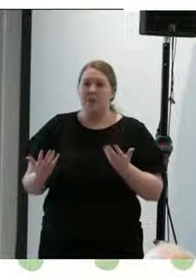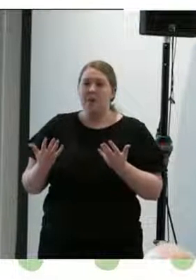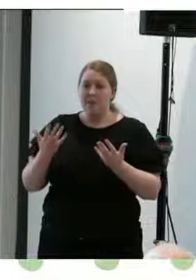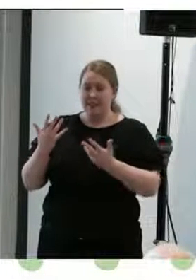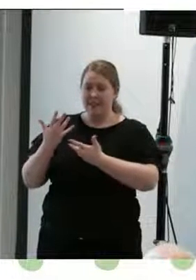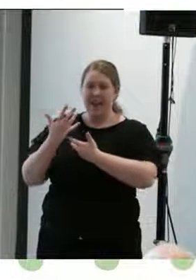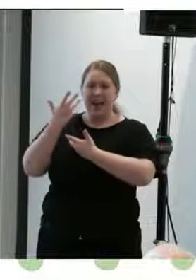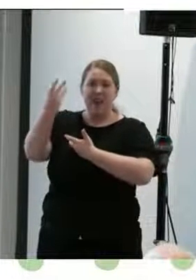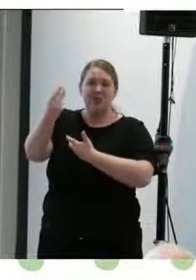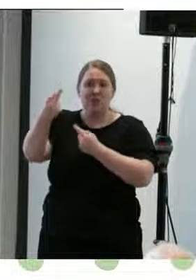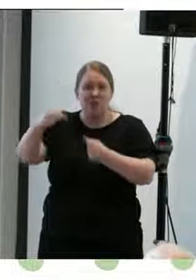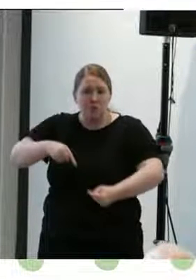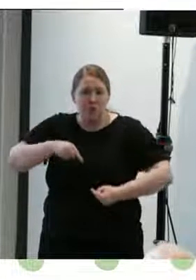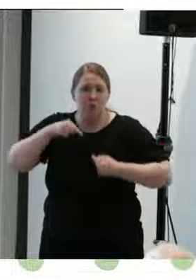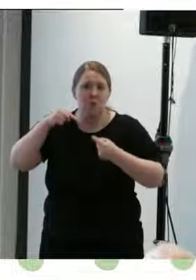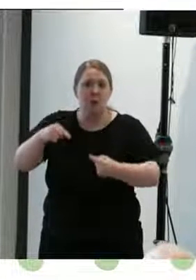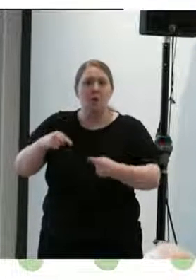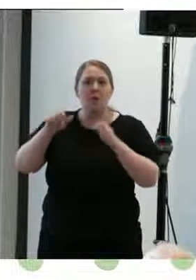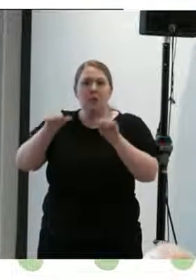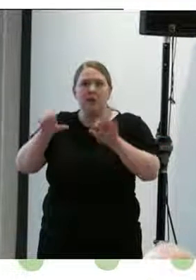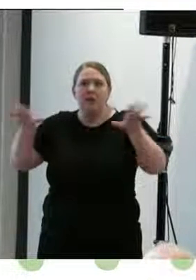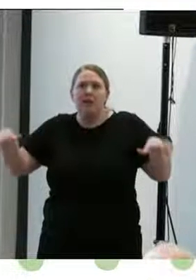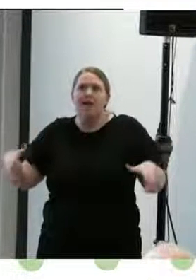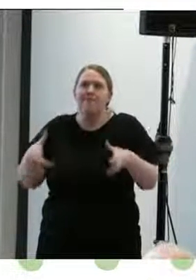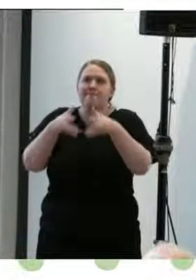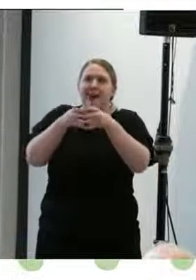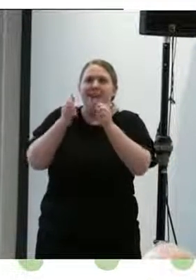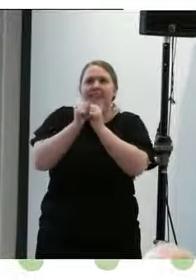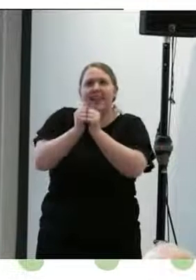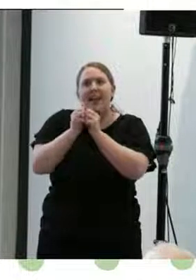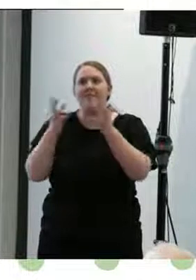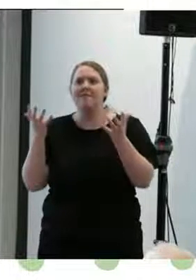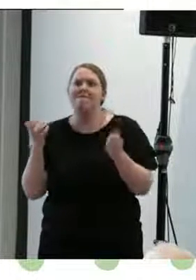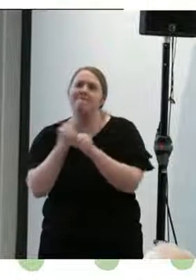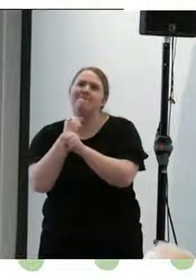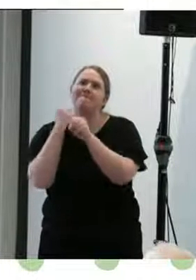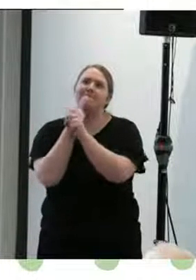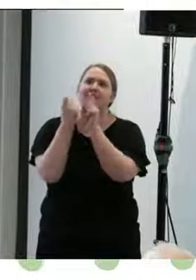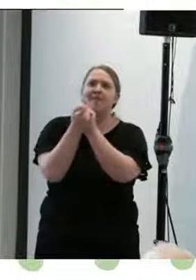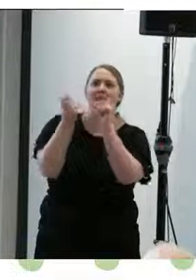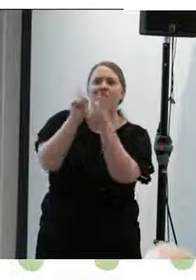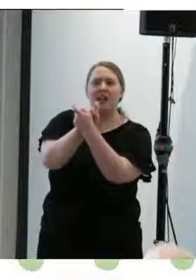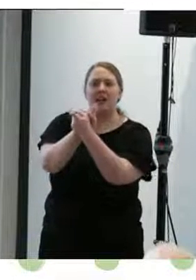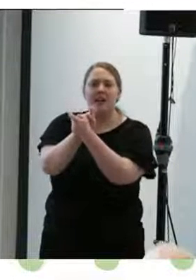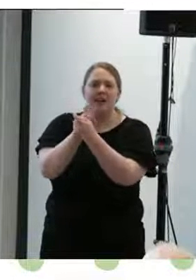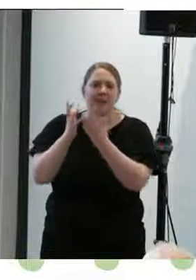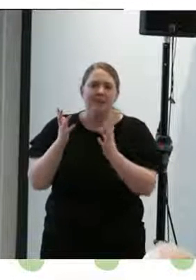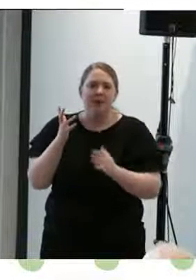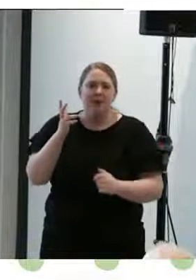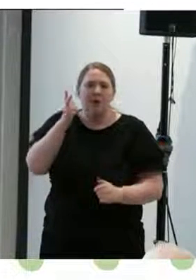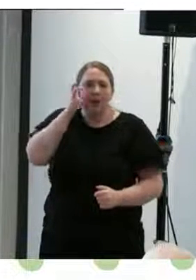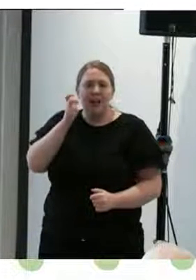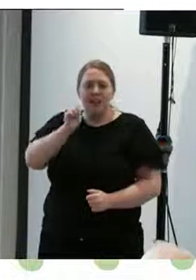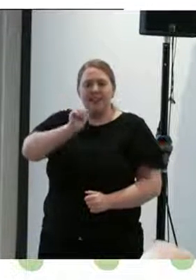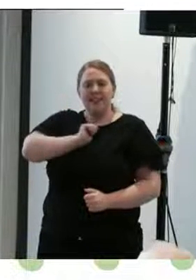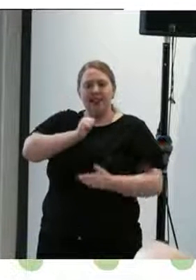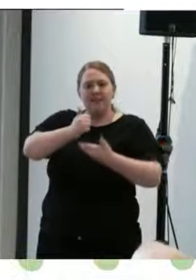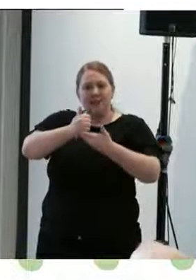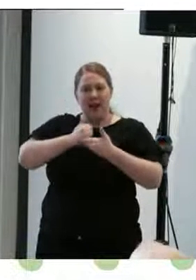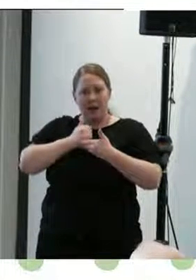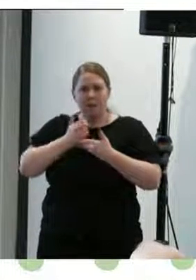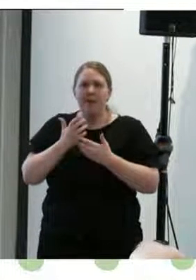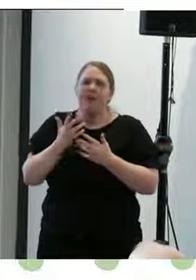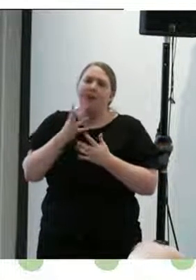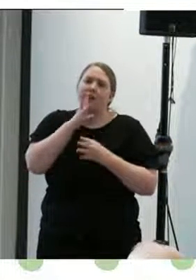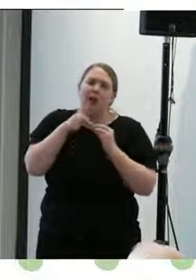that might be geared towards social change together, instead we hear a lot of self-help mantras about lobsters, conspiracy theories